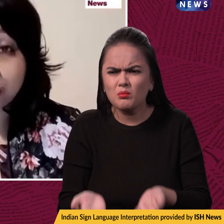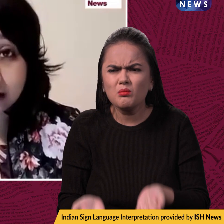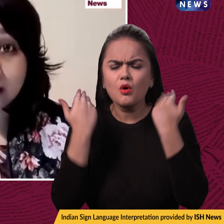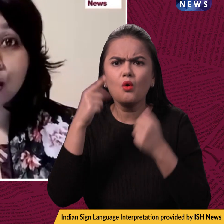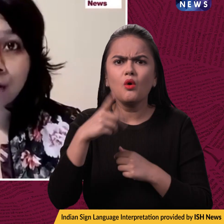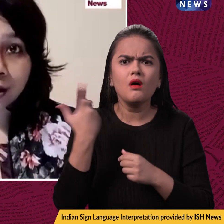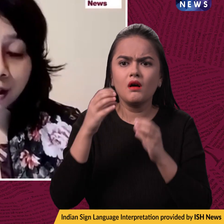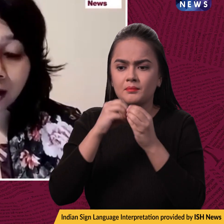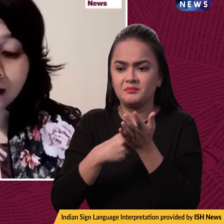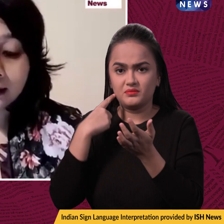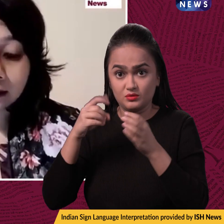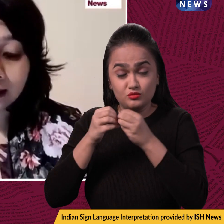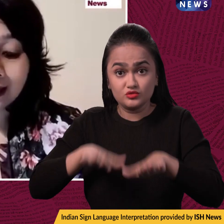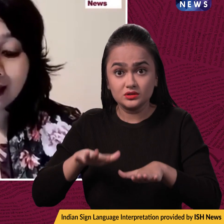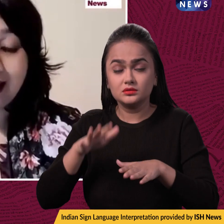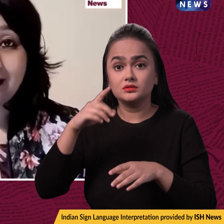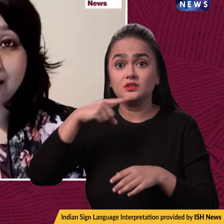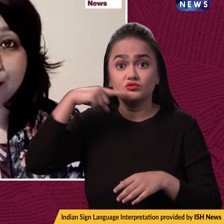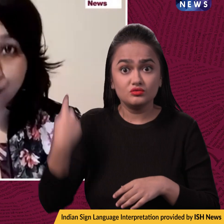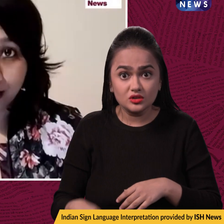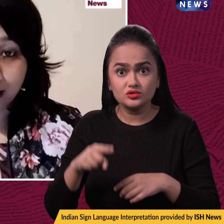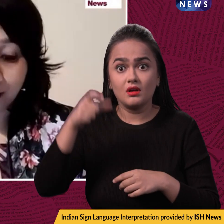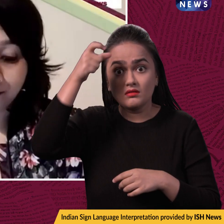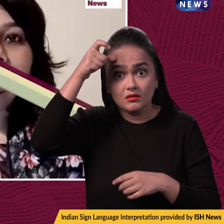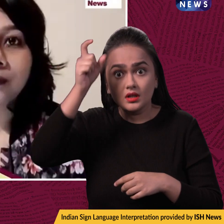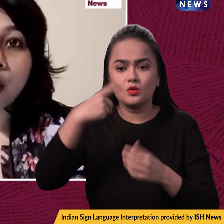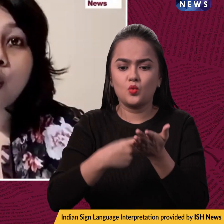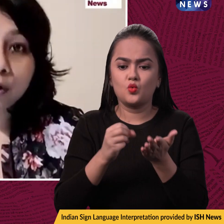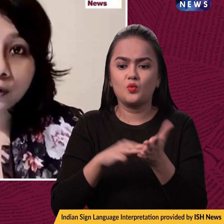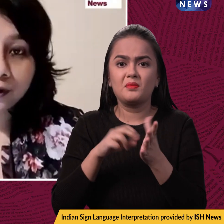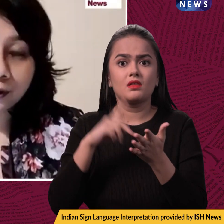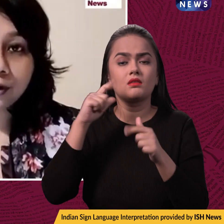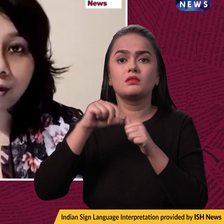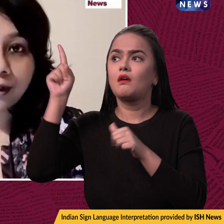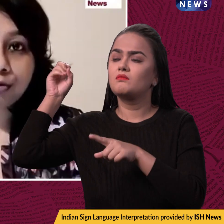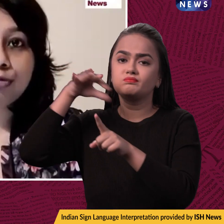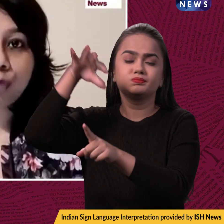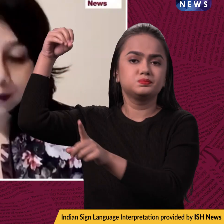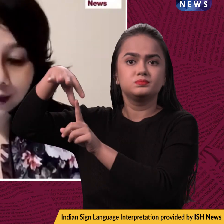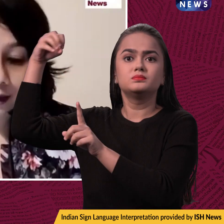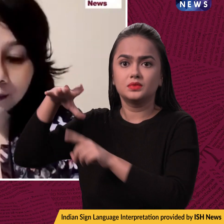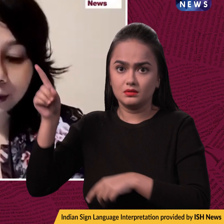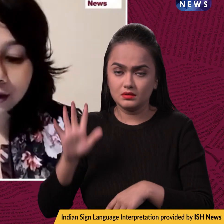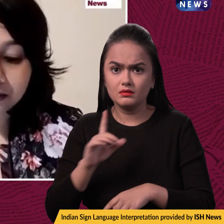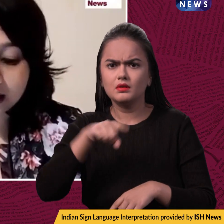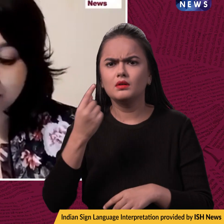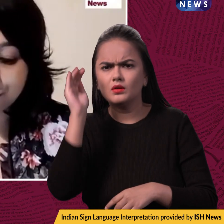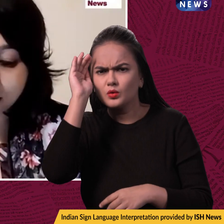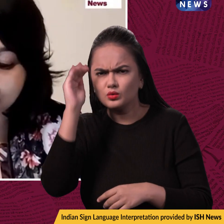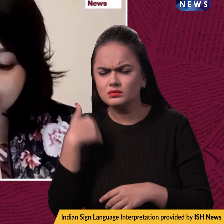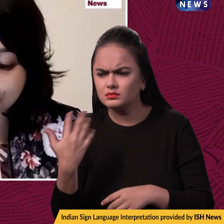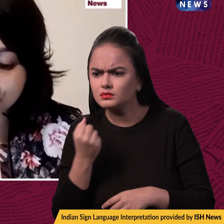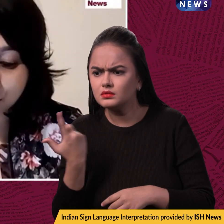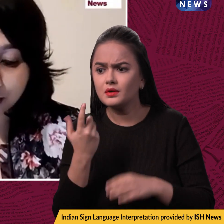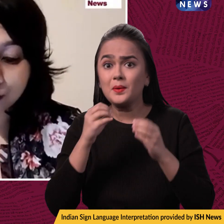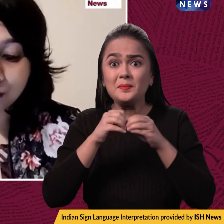by Britain, Russia, Turkey, and Romania. Also in the news, according to Reuters, Britain became the